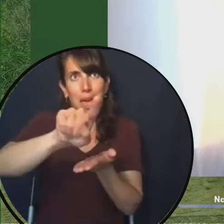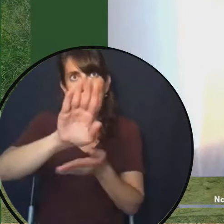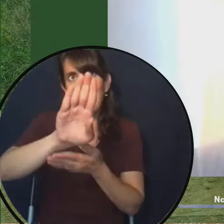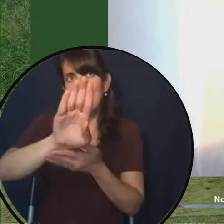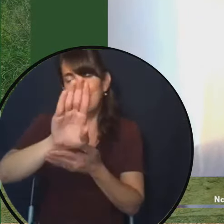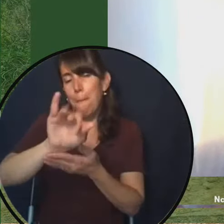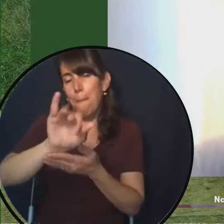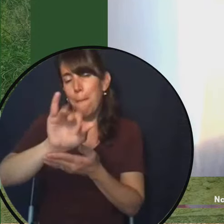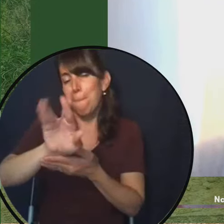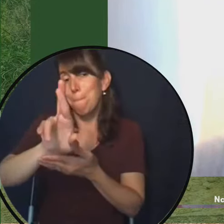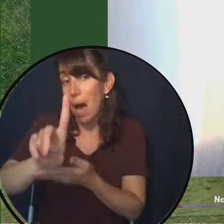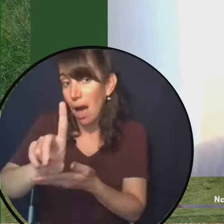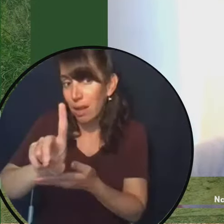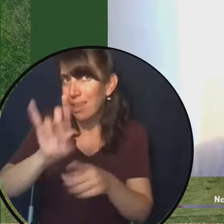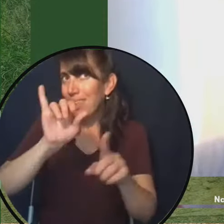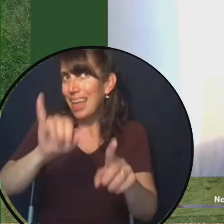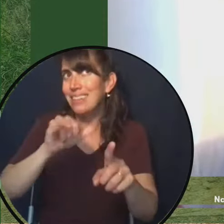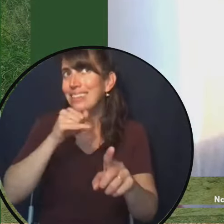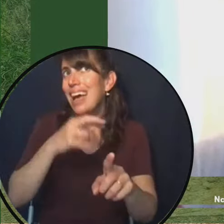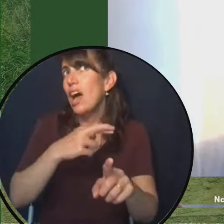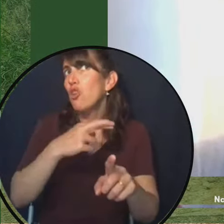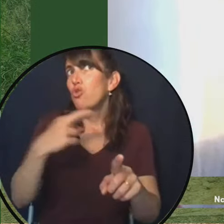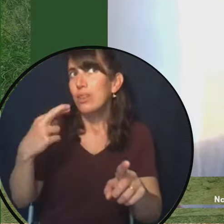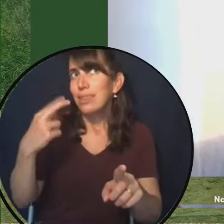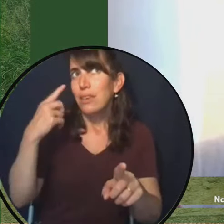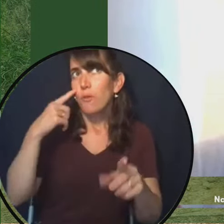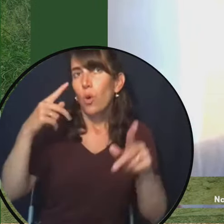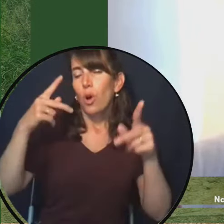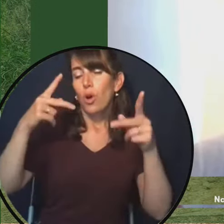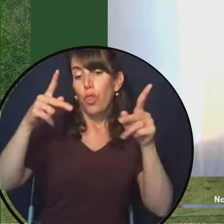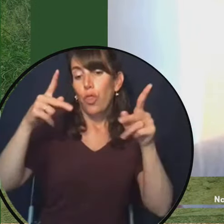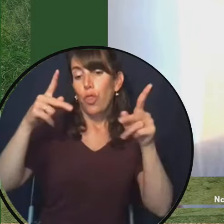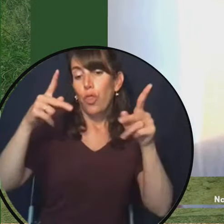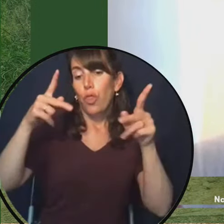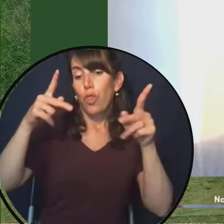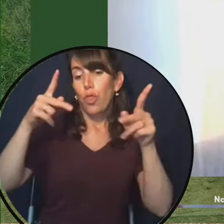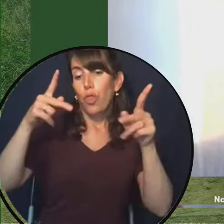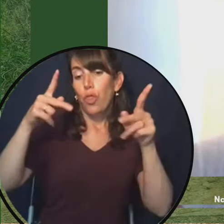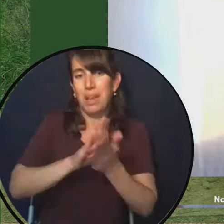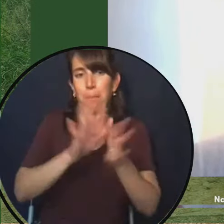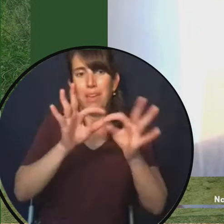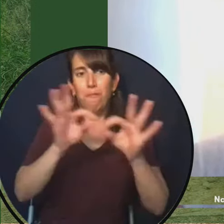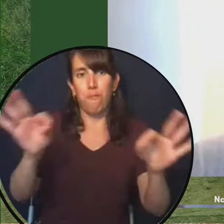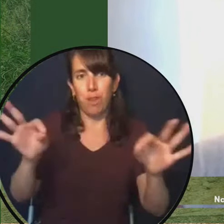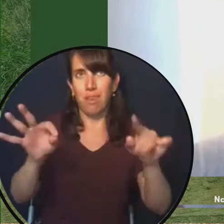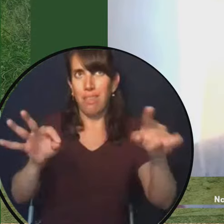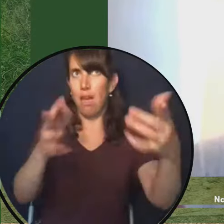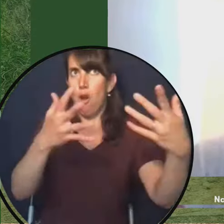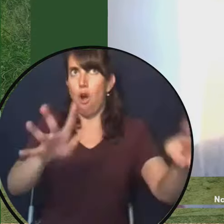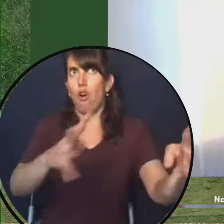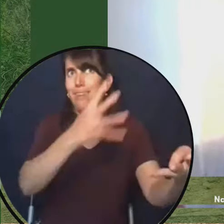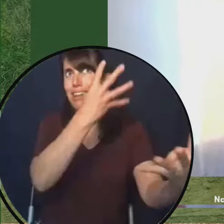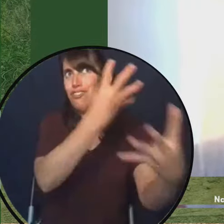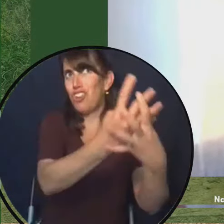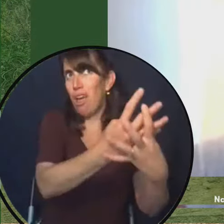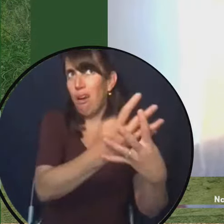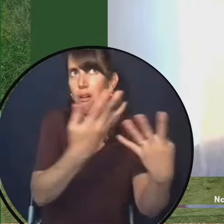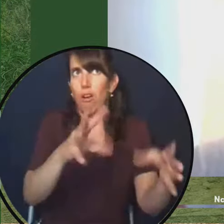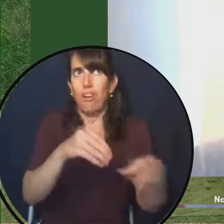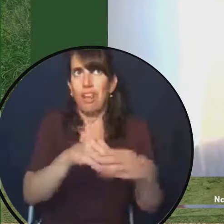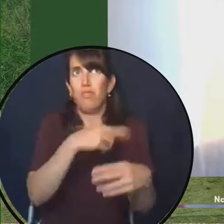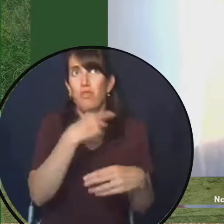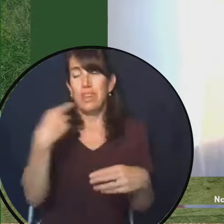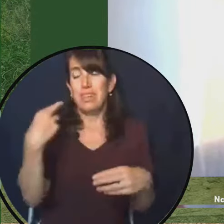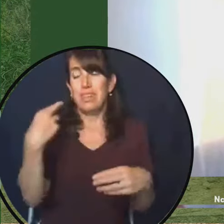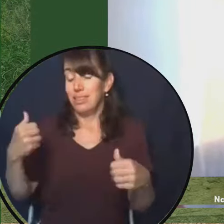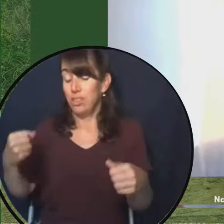person who is getting free. They are the person at the center of this. They are already in jail. They are already in the riskiest situation they can be in. And posting bond is an